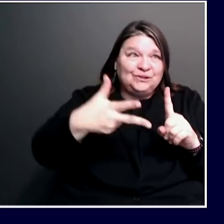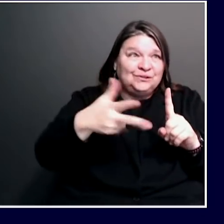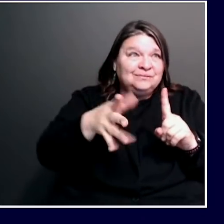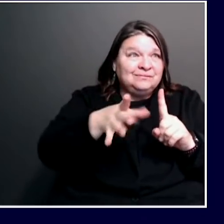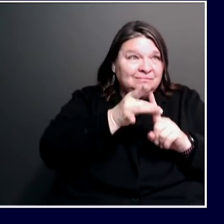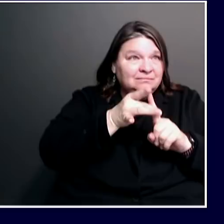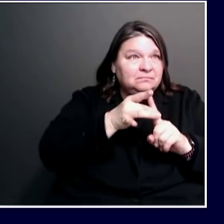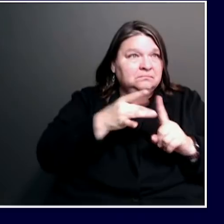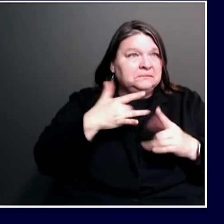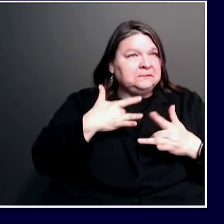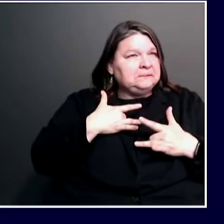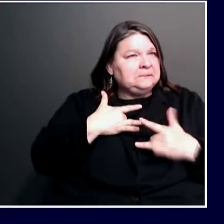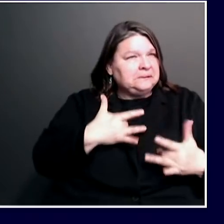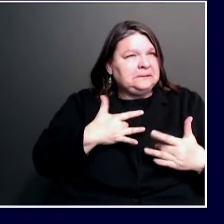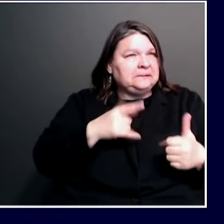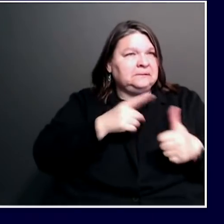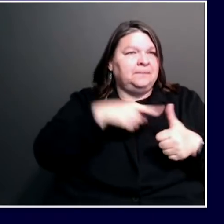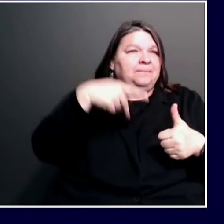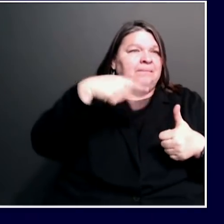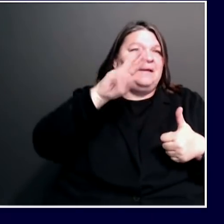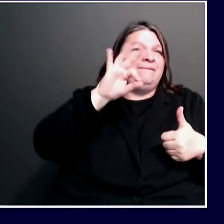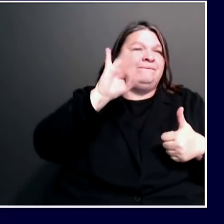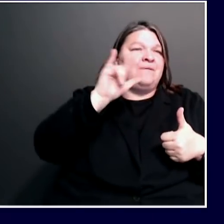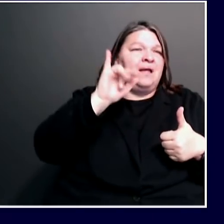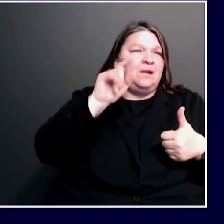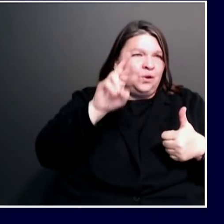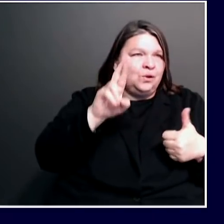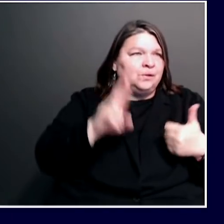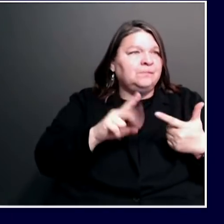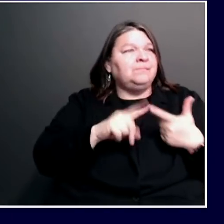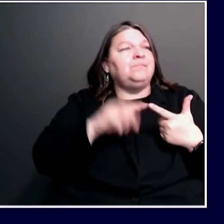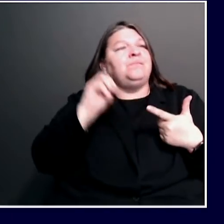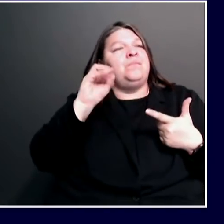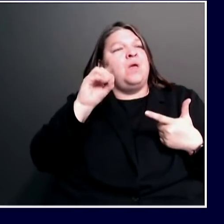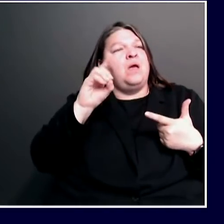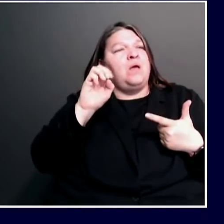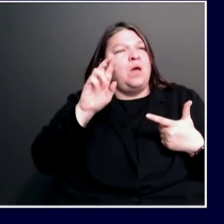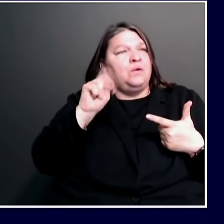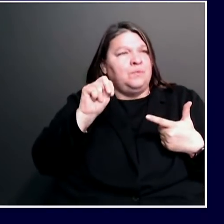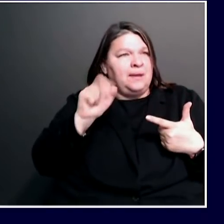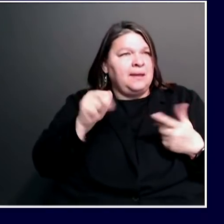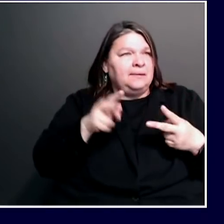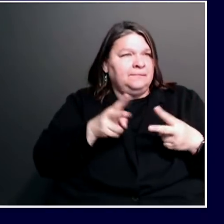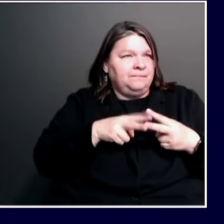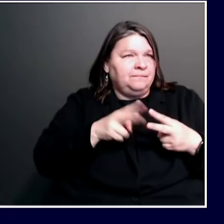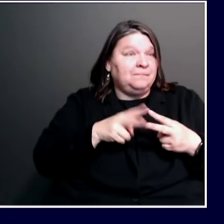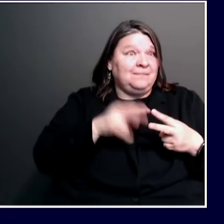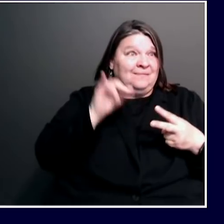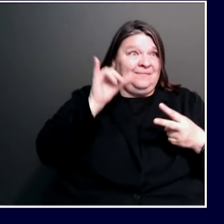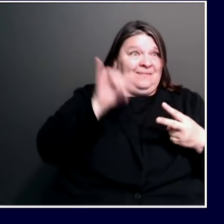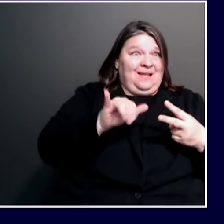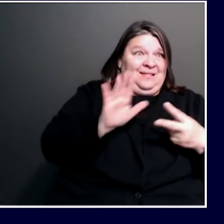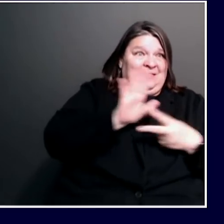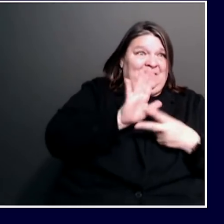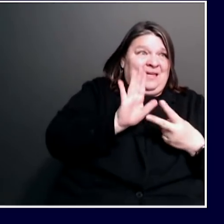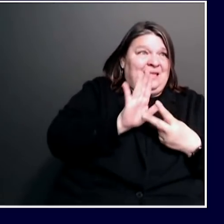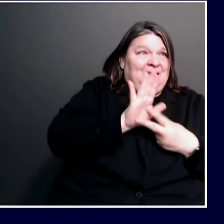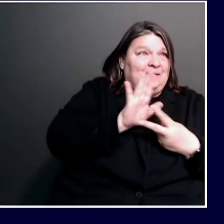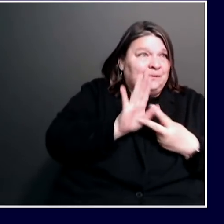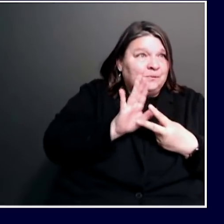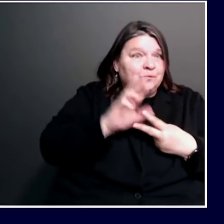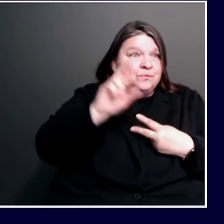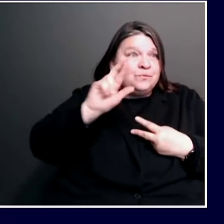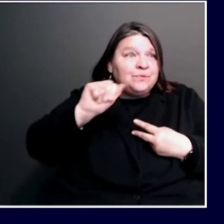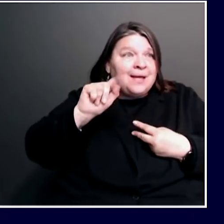Moderna vaccine, so-called Spikevax now, their rates of being hospitalized fall even